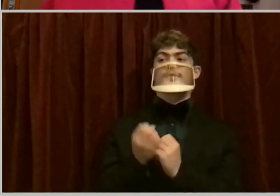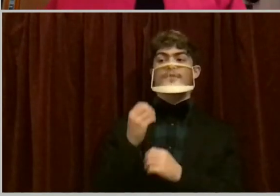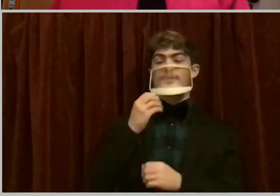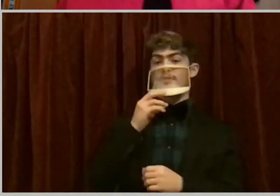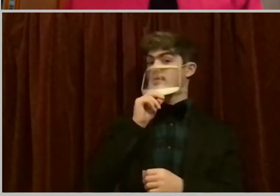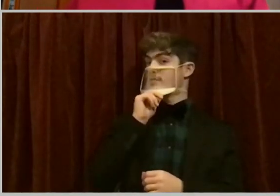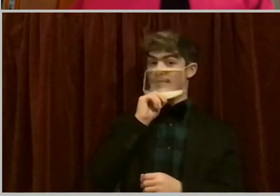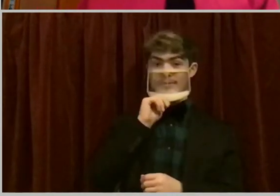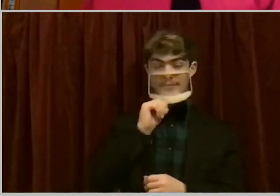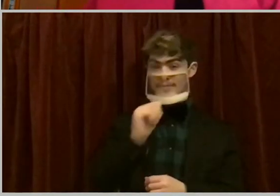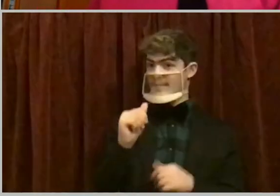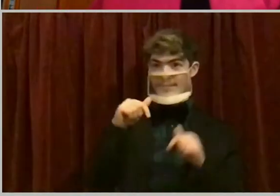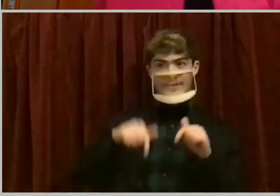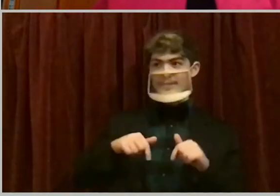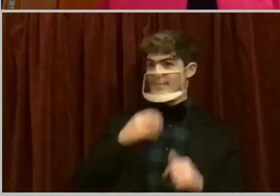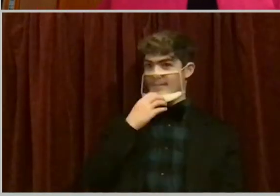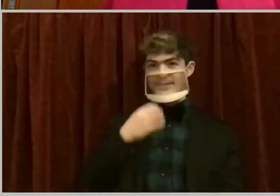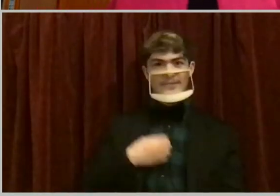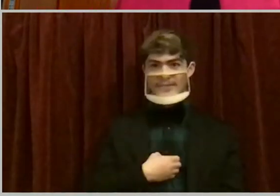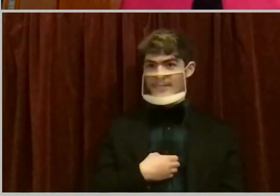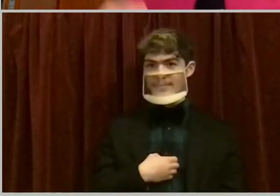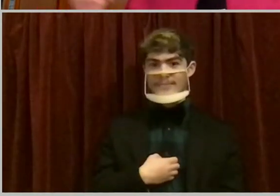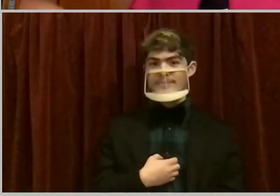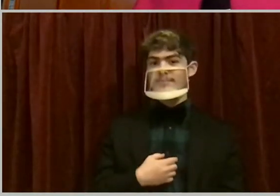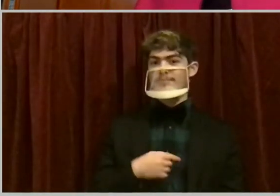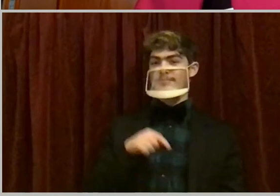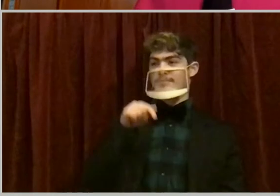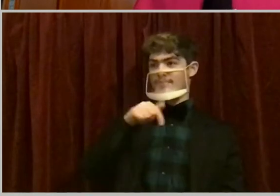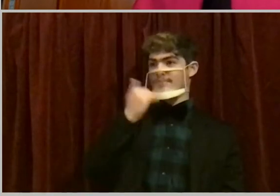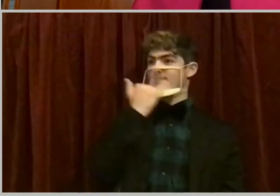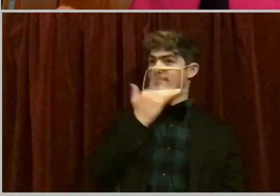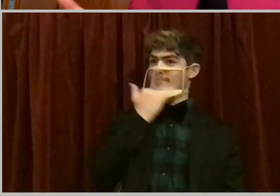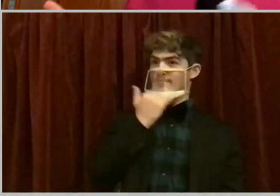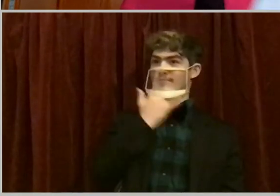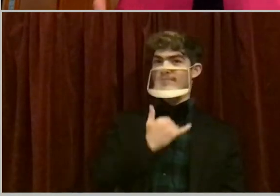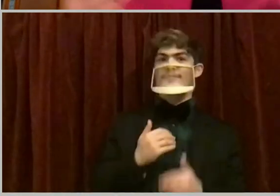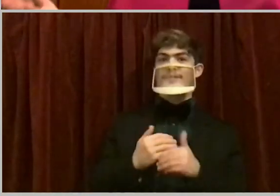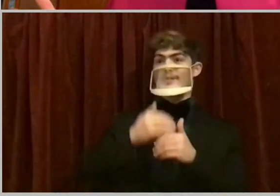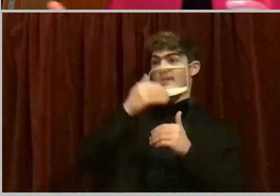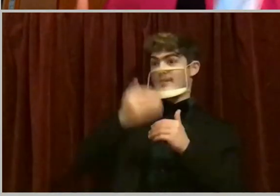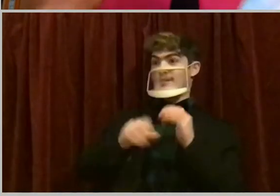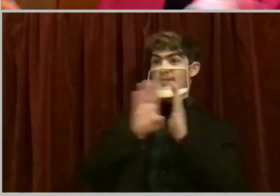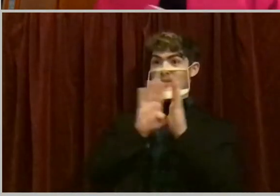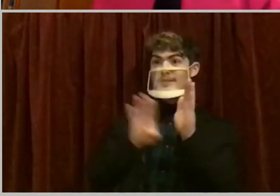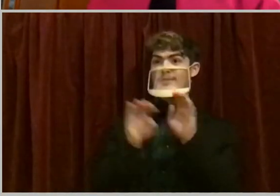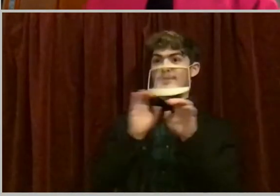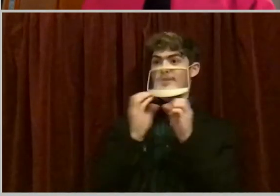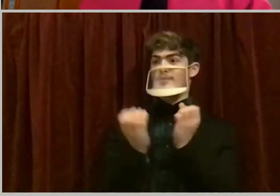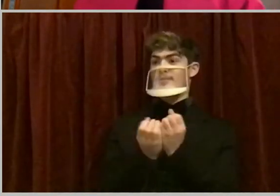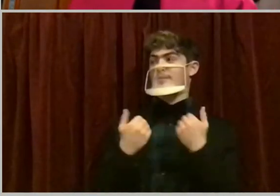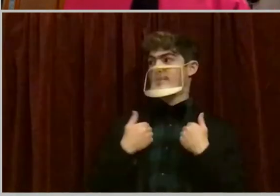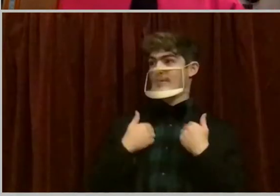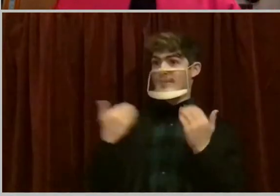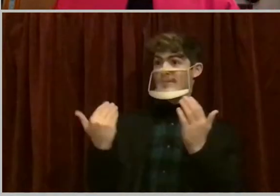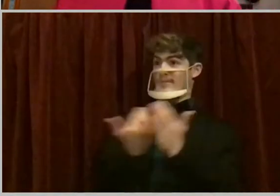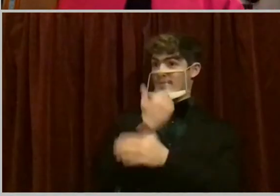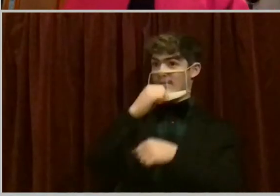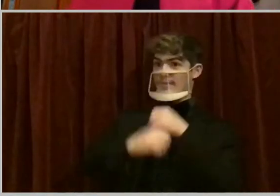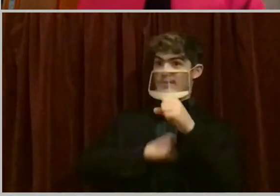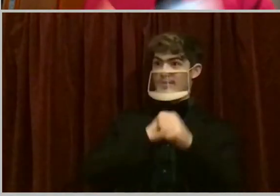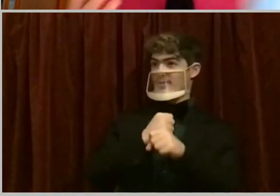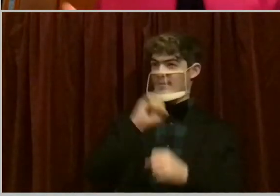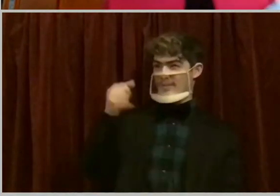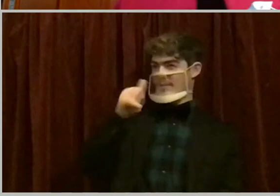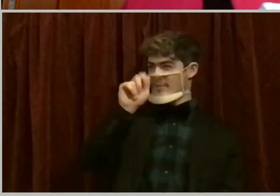be this December 23rd. I know that much. So I'm guessing the new year, whenever that may be, sometime in January. I can't think of the time.